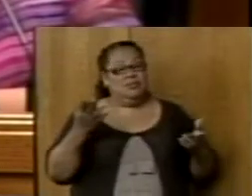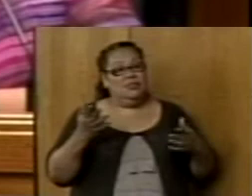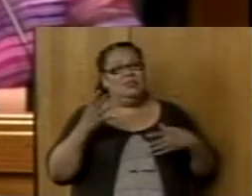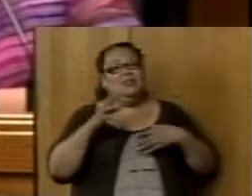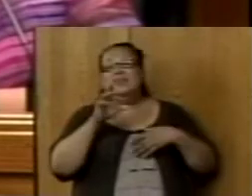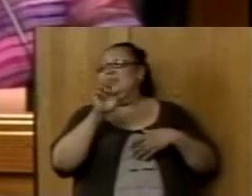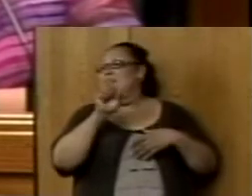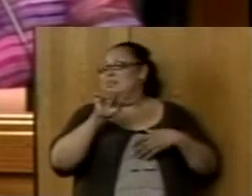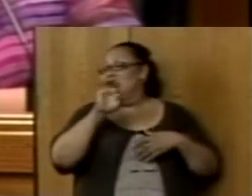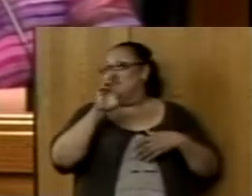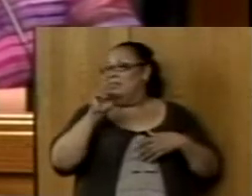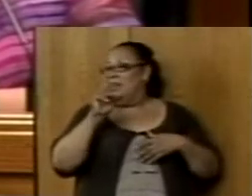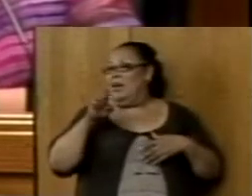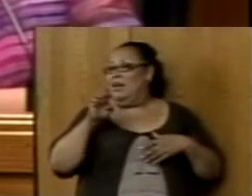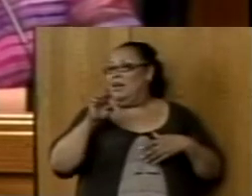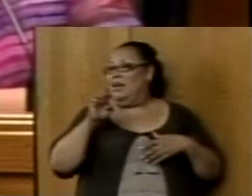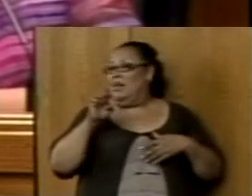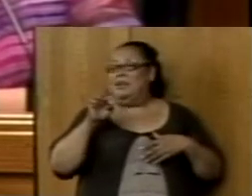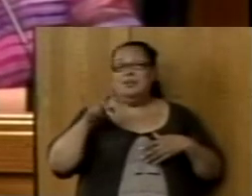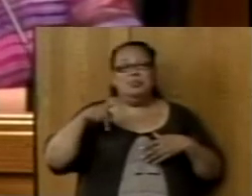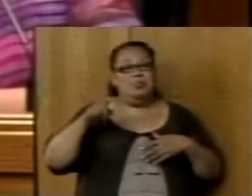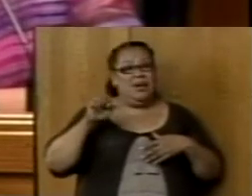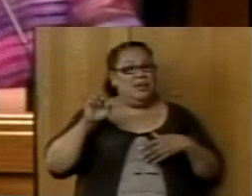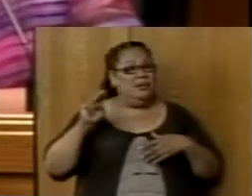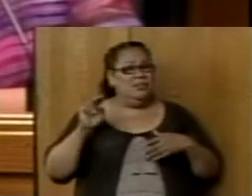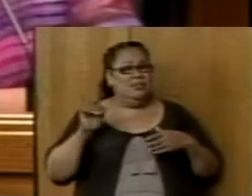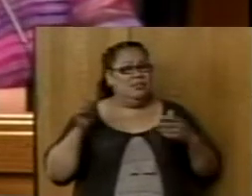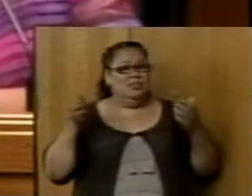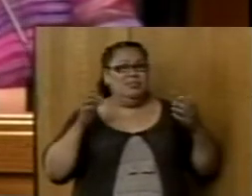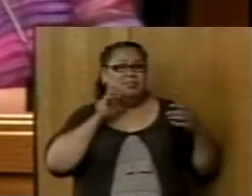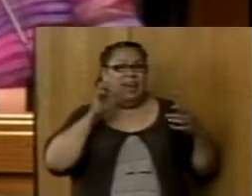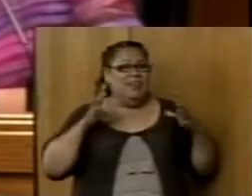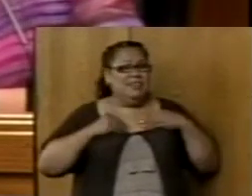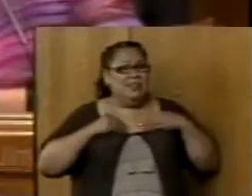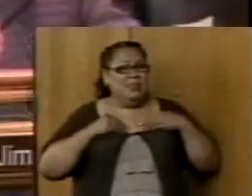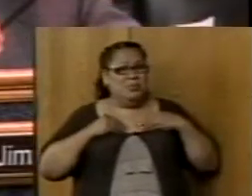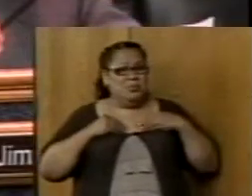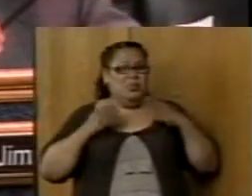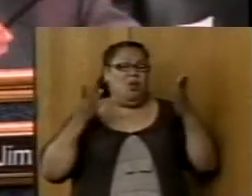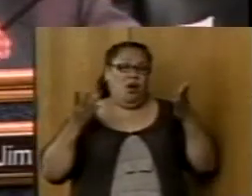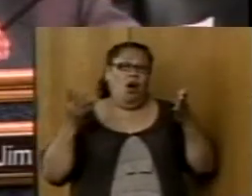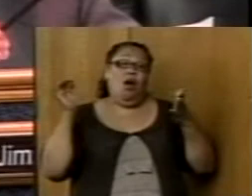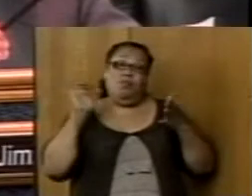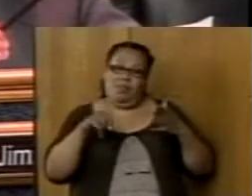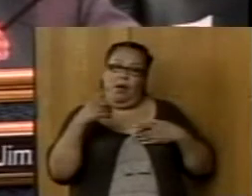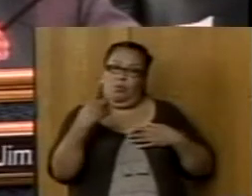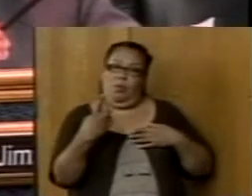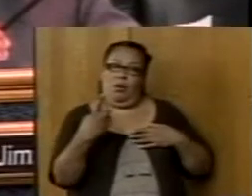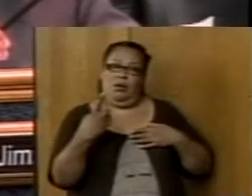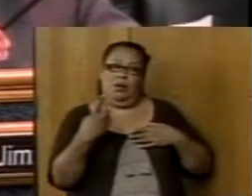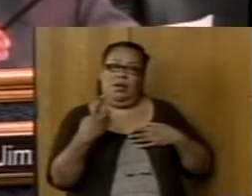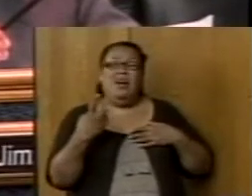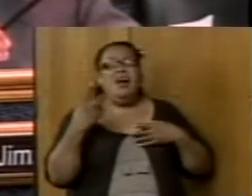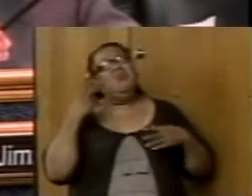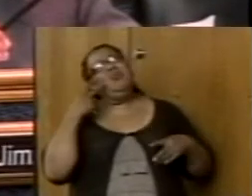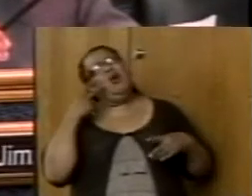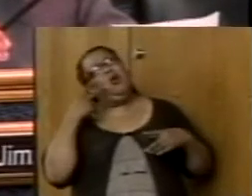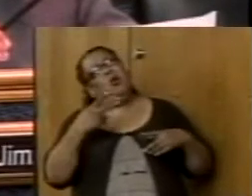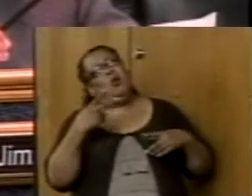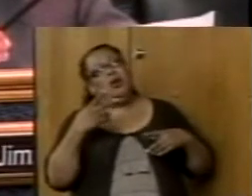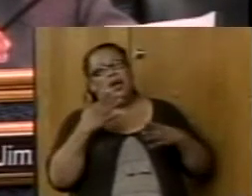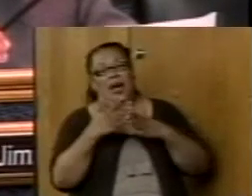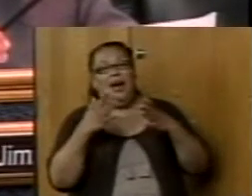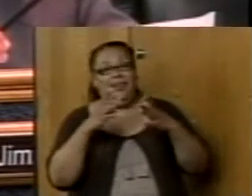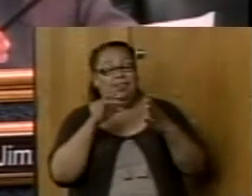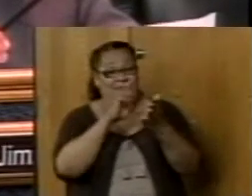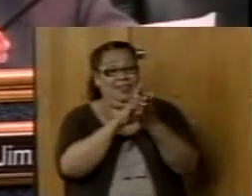side panel installation inward and is unacceptable. Okay, on this one, they're looking at